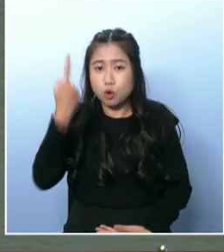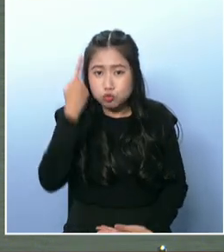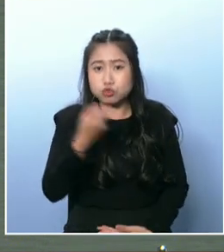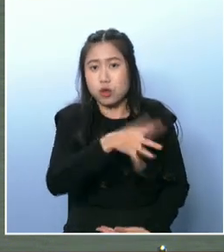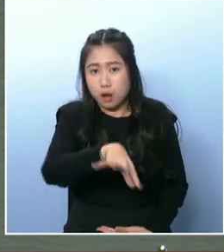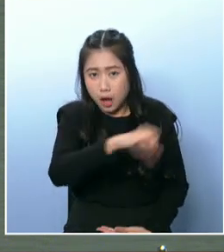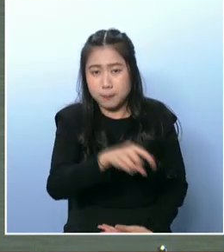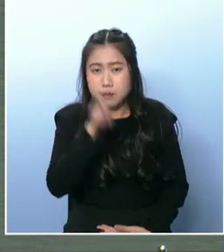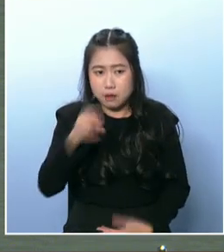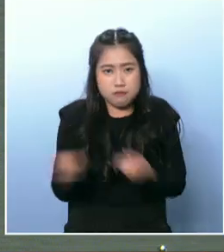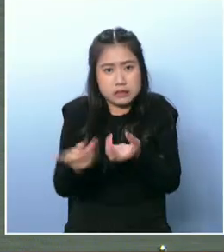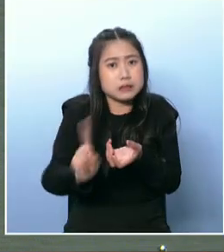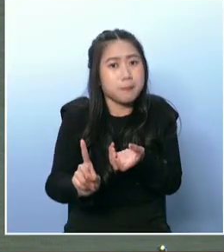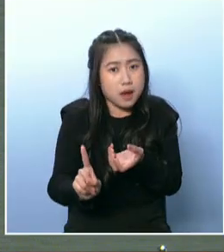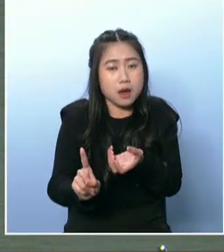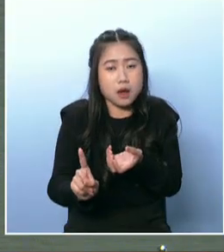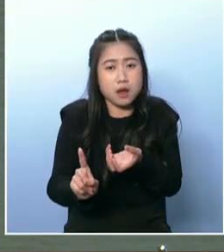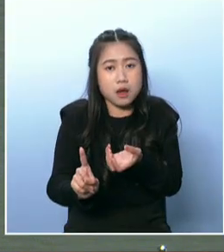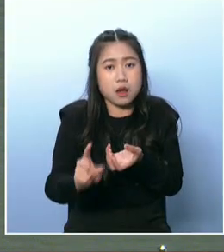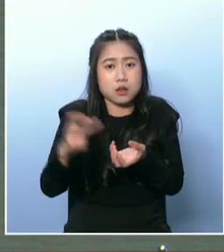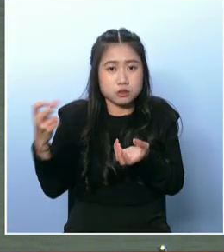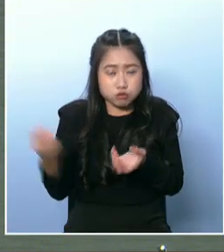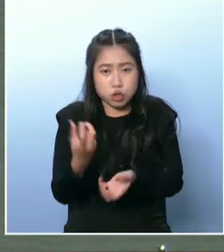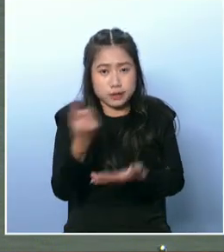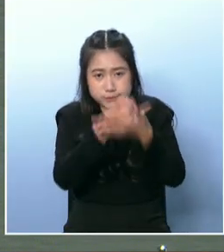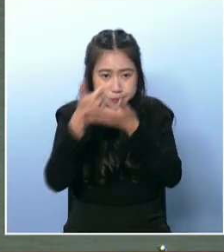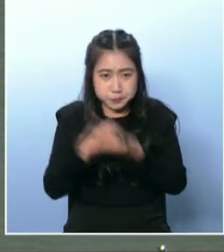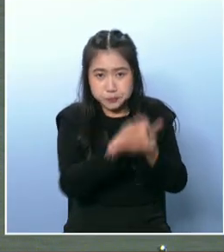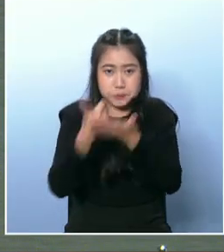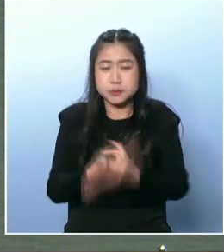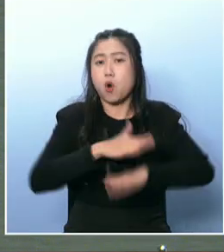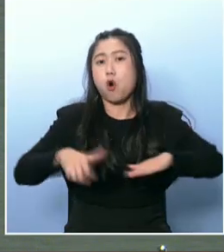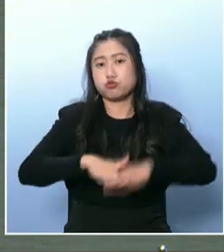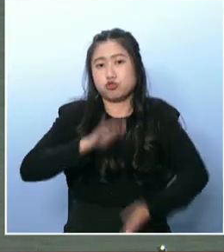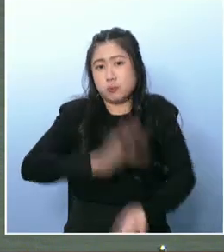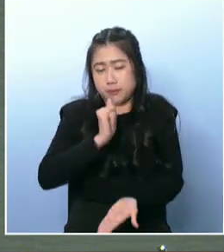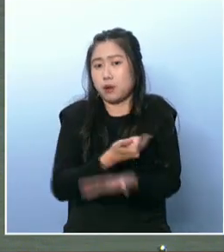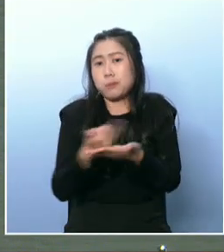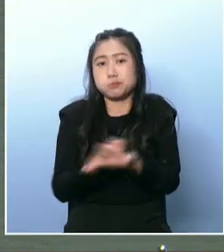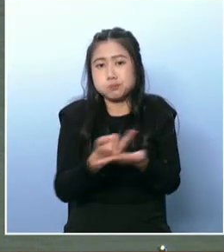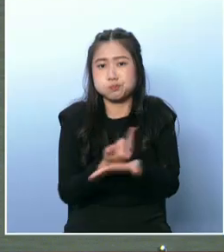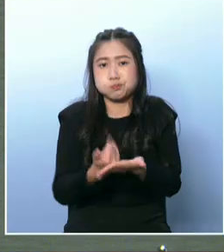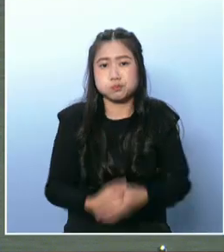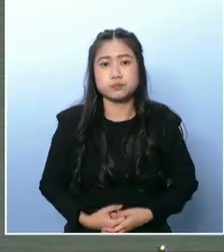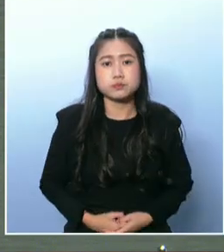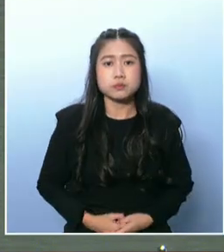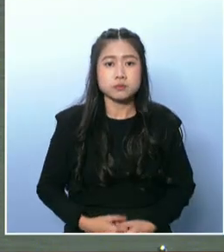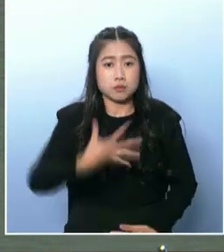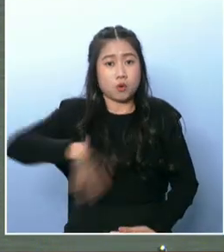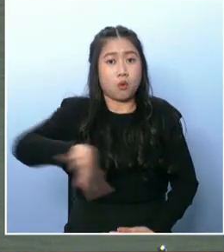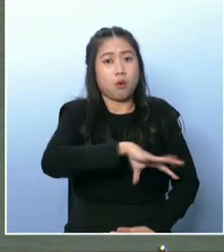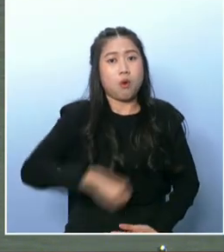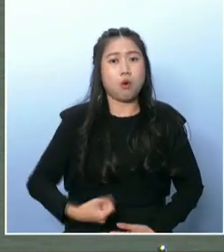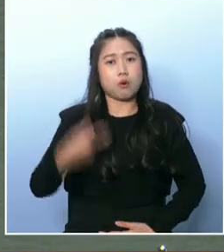issue. So please look into the matter and see what has happened, and then try to review the safety